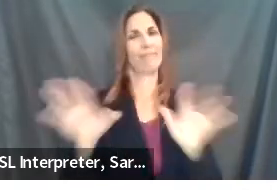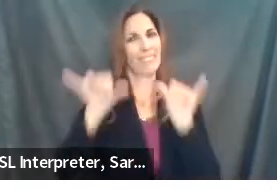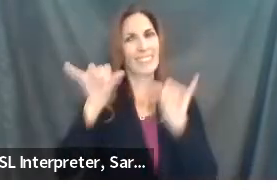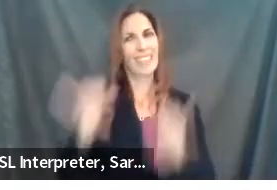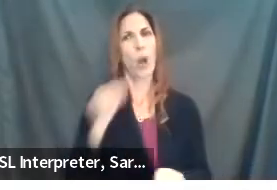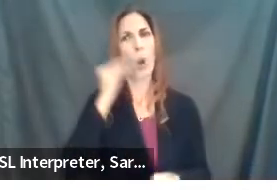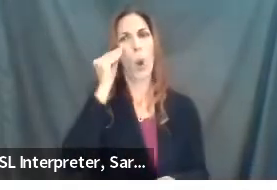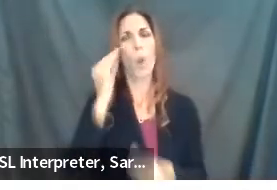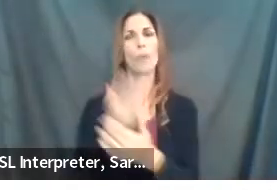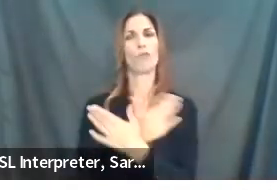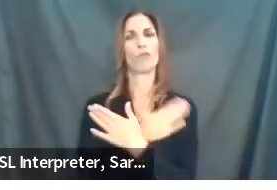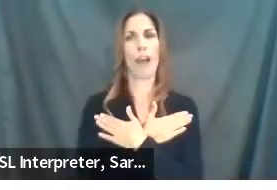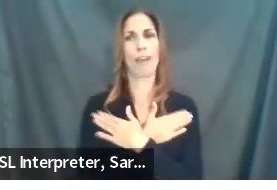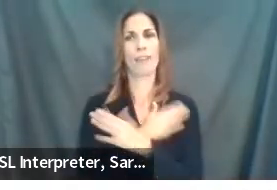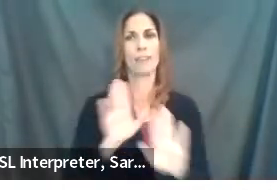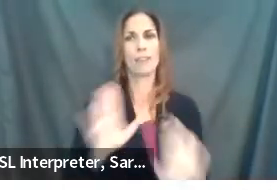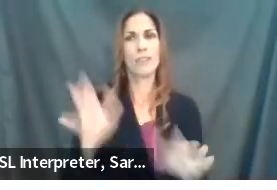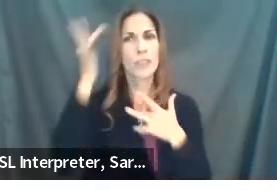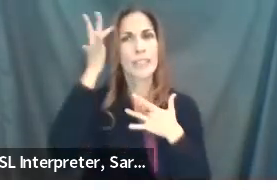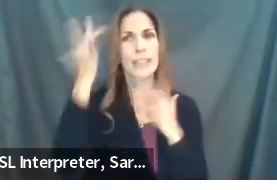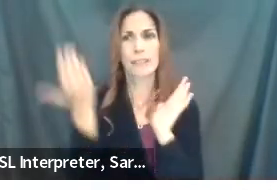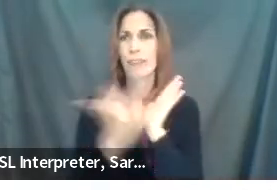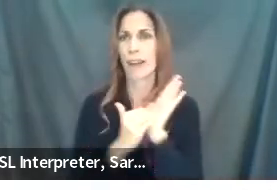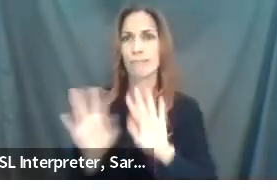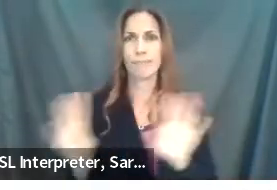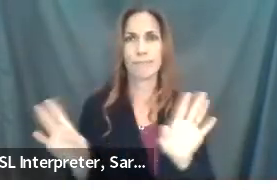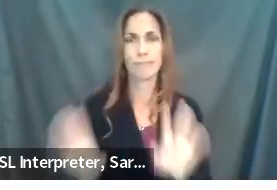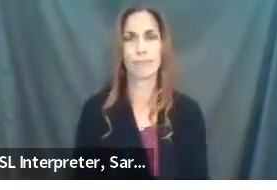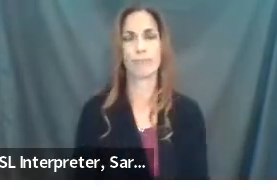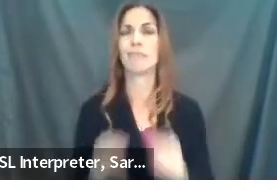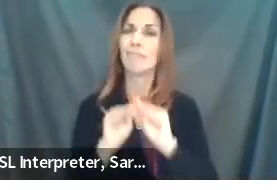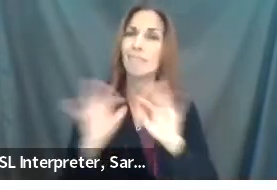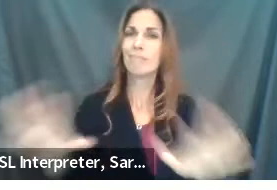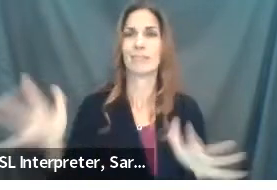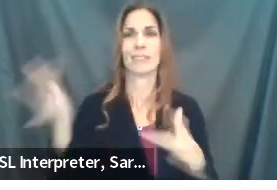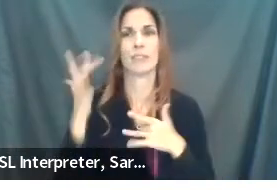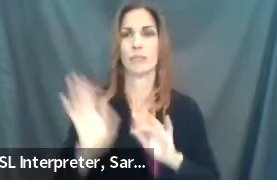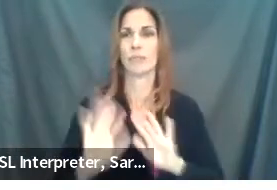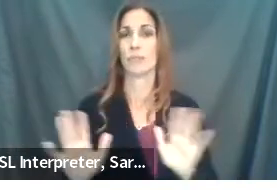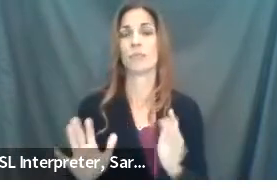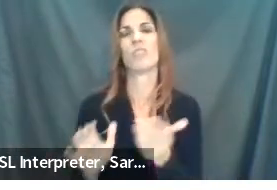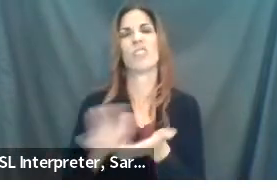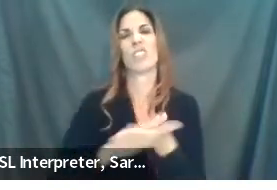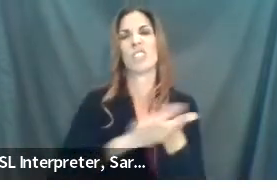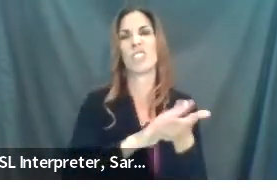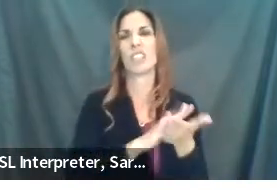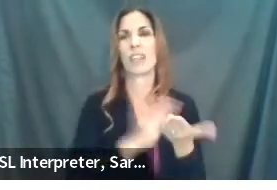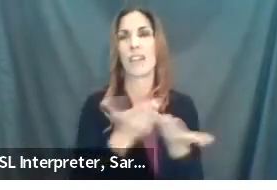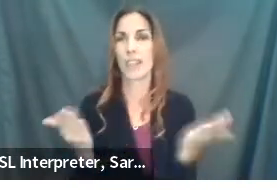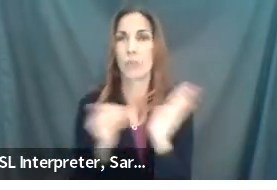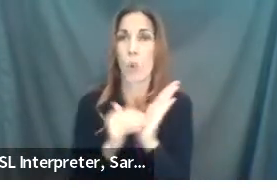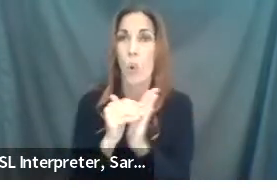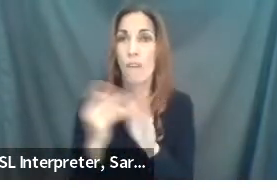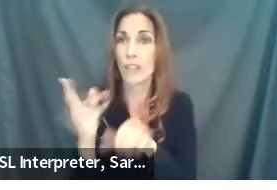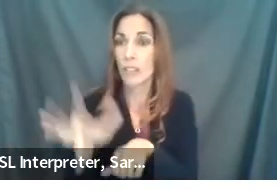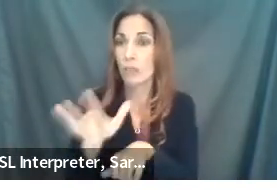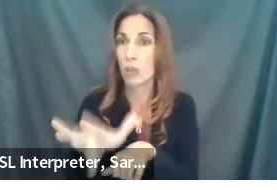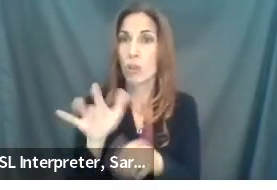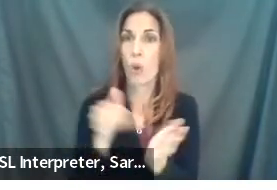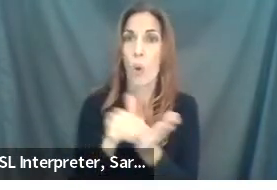get others sick. And then lastly, sanitize frequently touched surfaces.